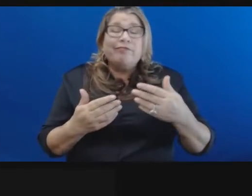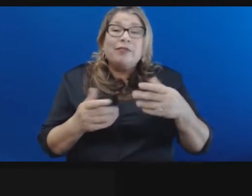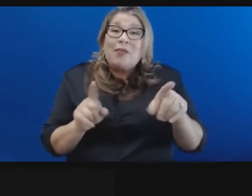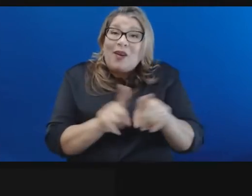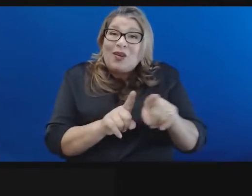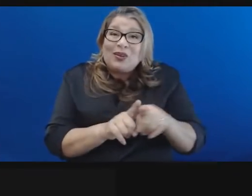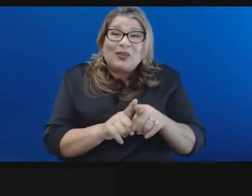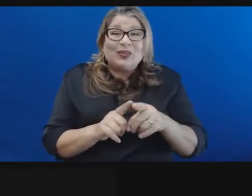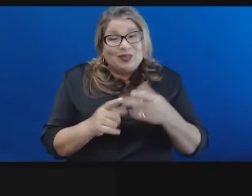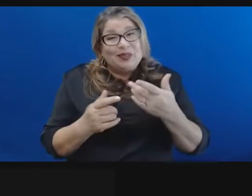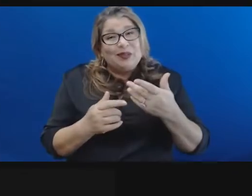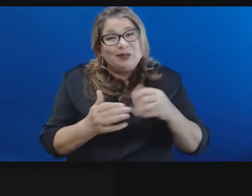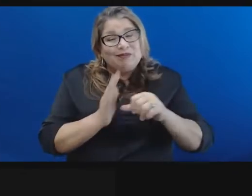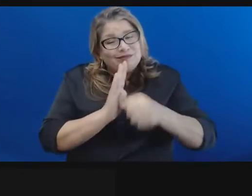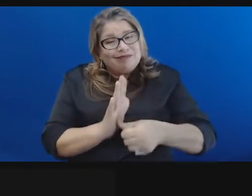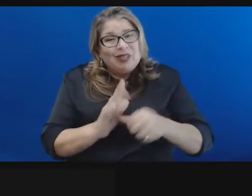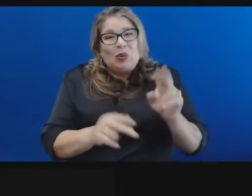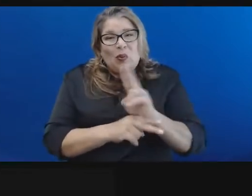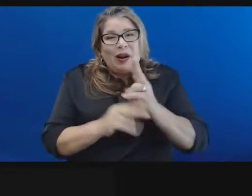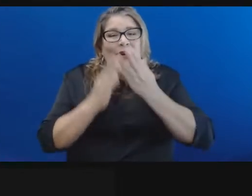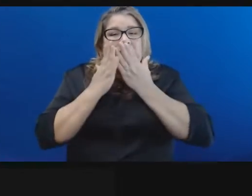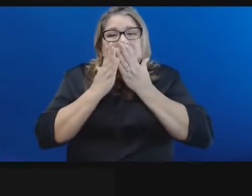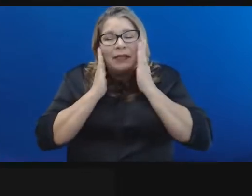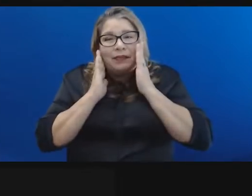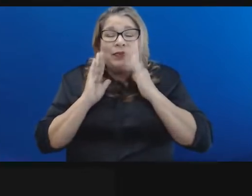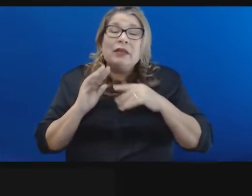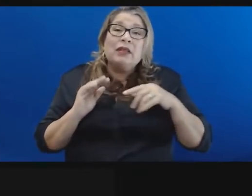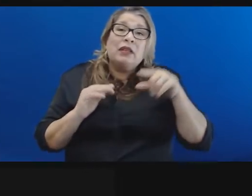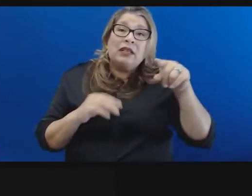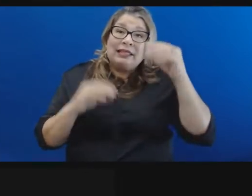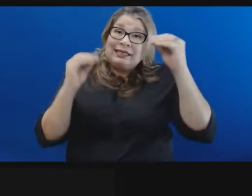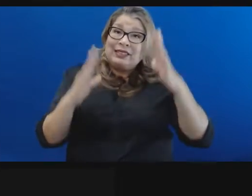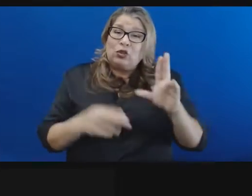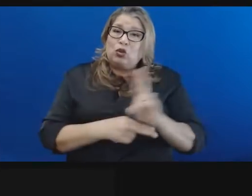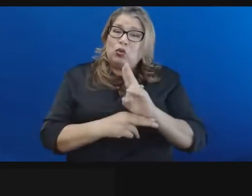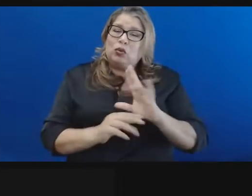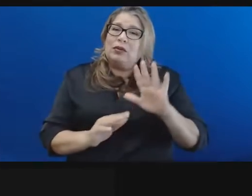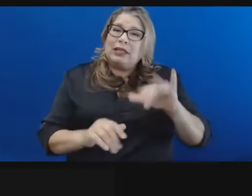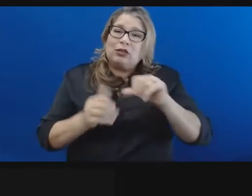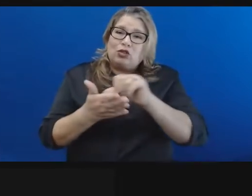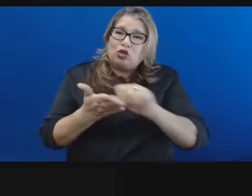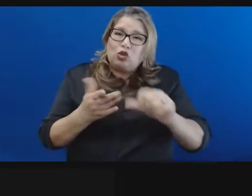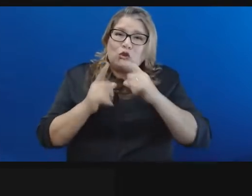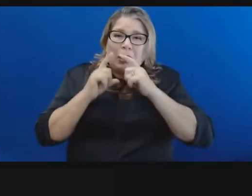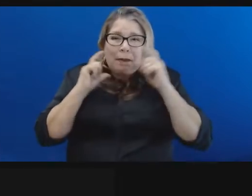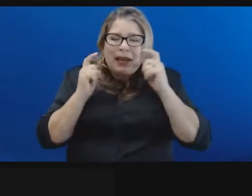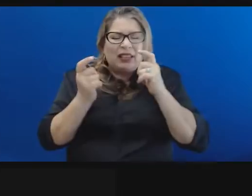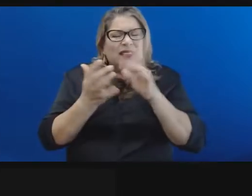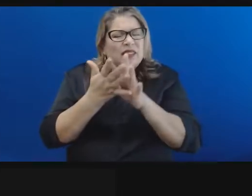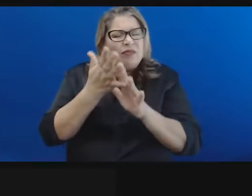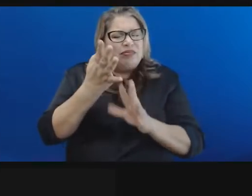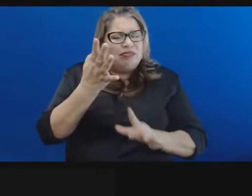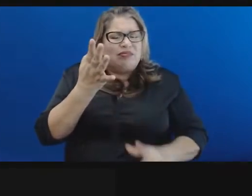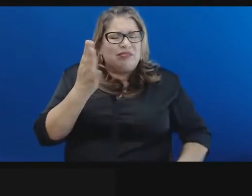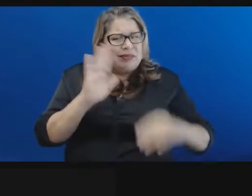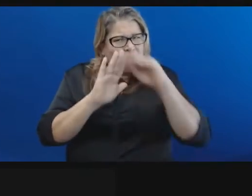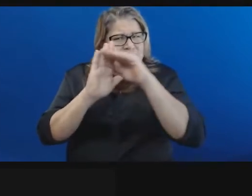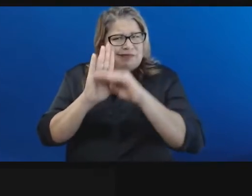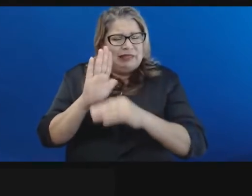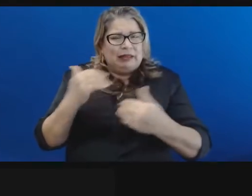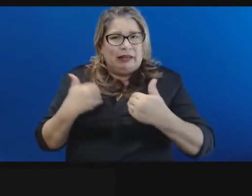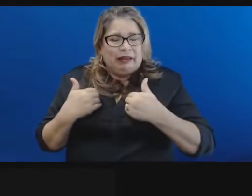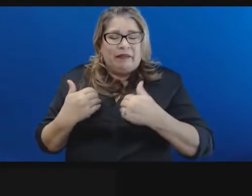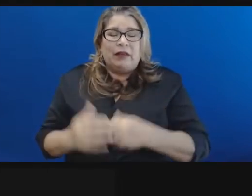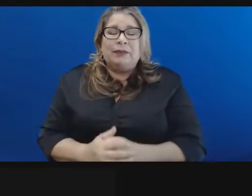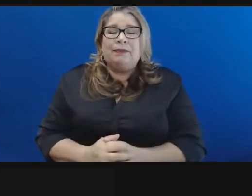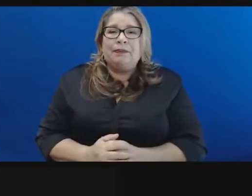face coverings, providing surgical masks for teachers, and the above. So I share the hope that the president-elect has,